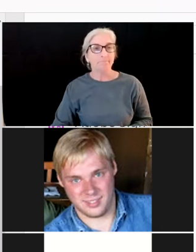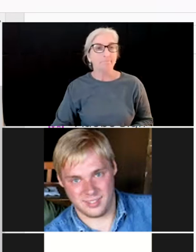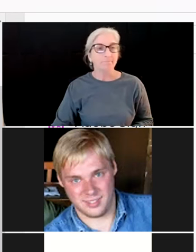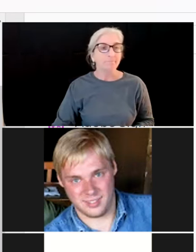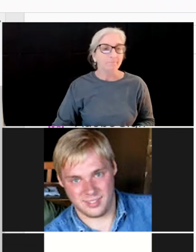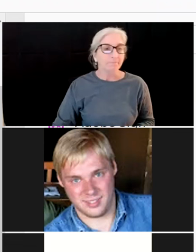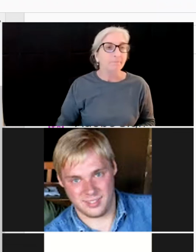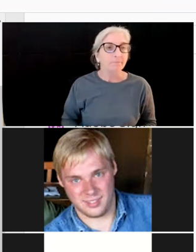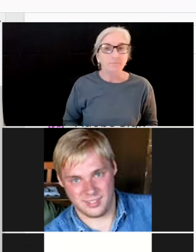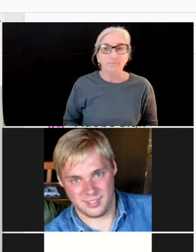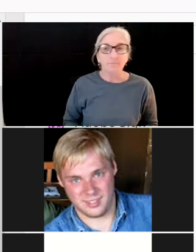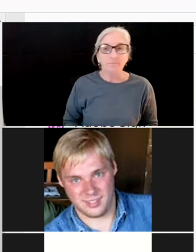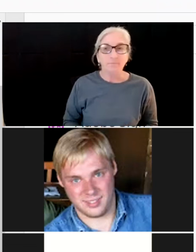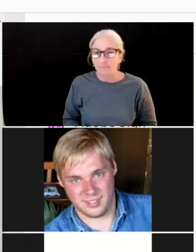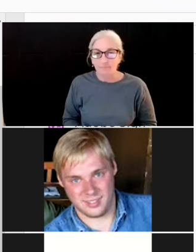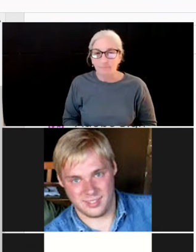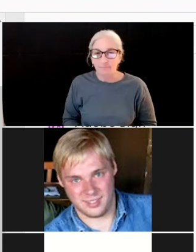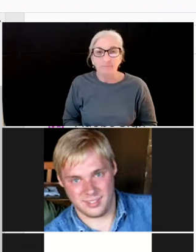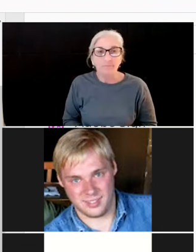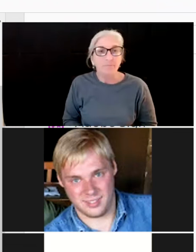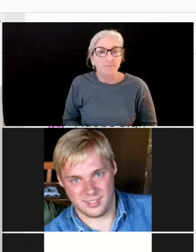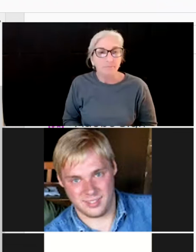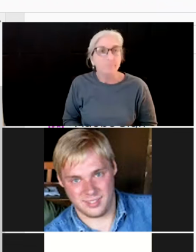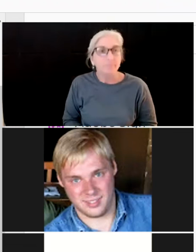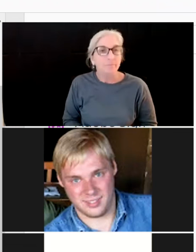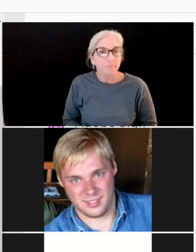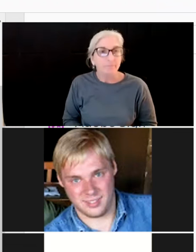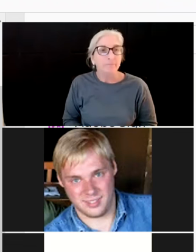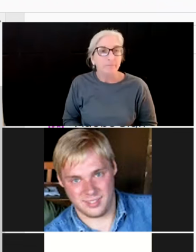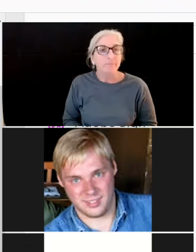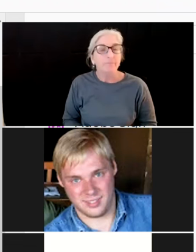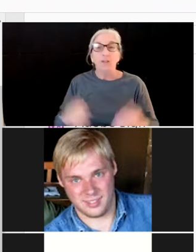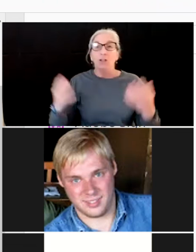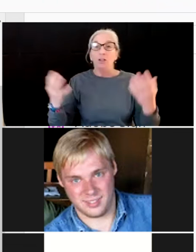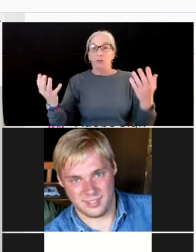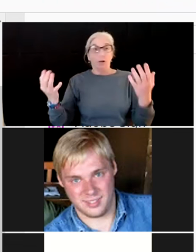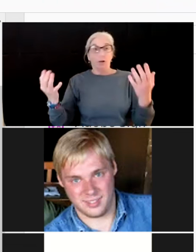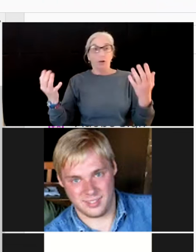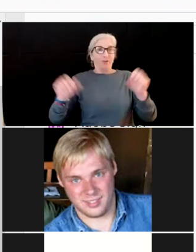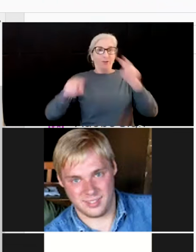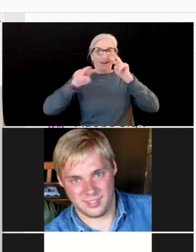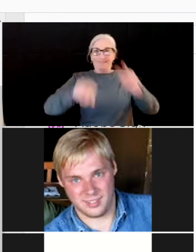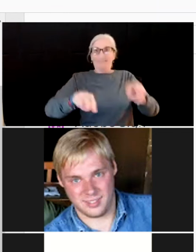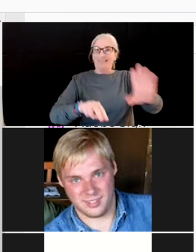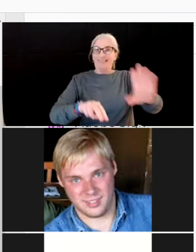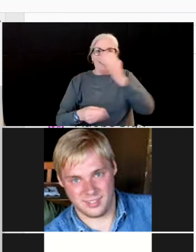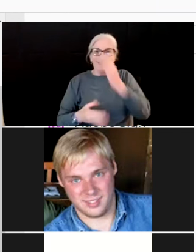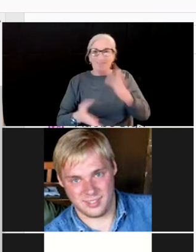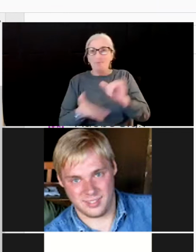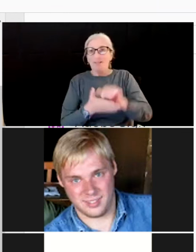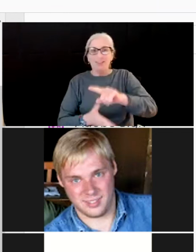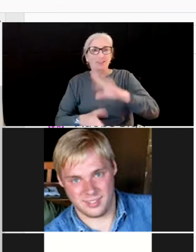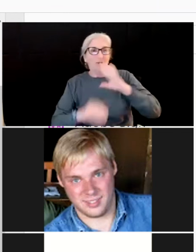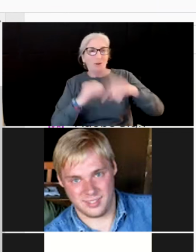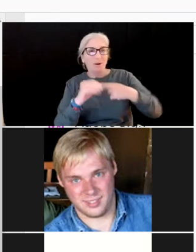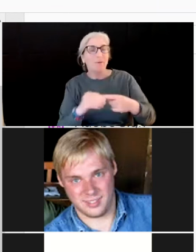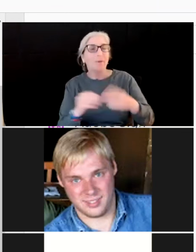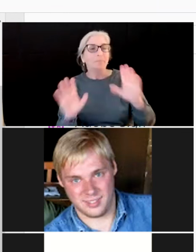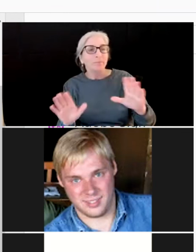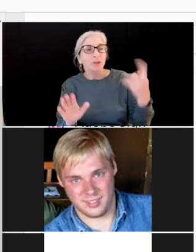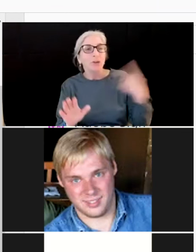Okay, yeah, and I'm getting a message that participants can now see your screen, so that should be working. So we were talking about